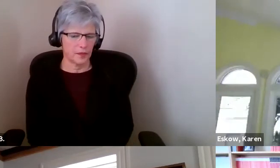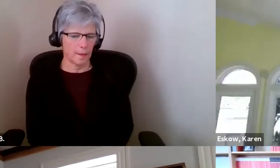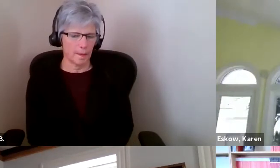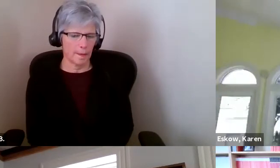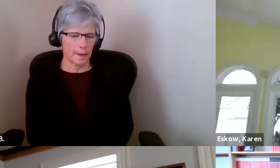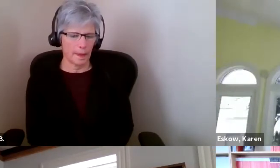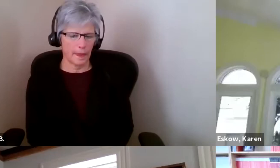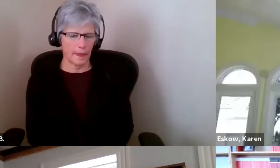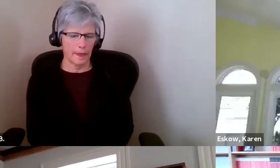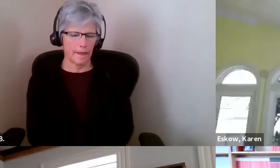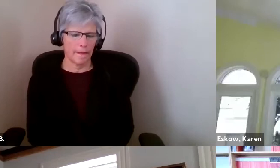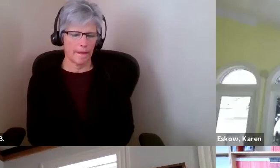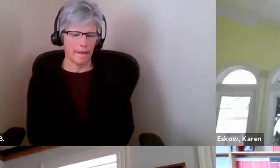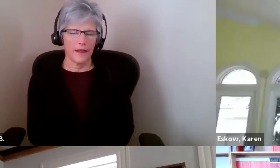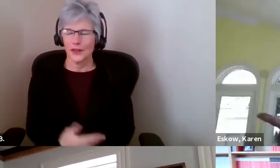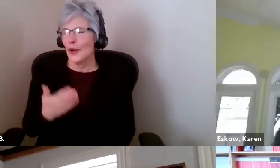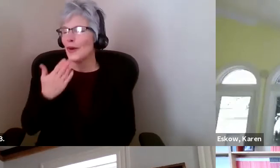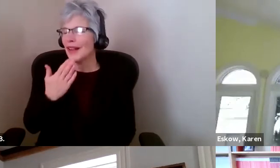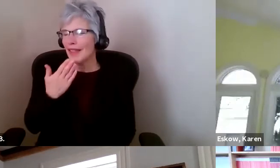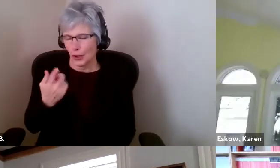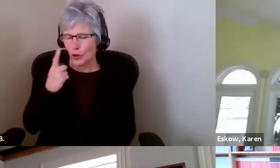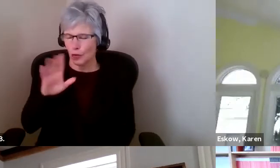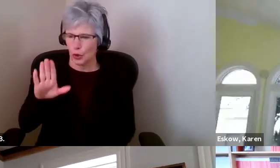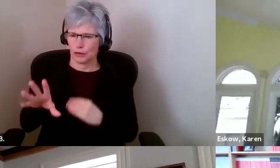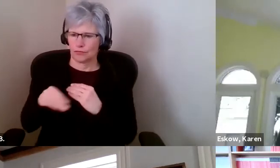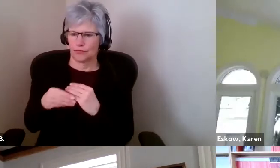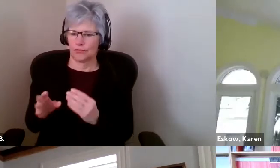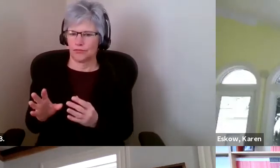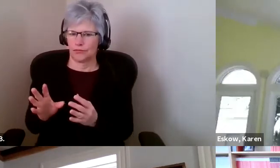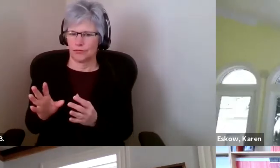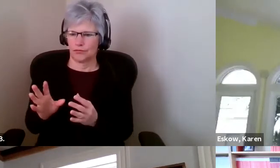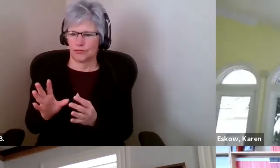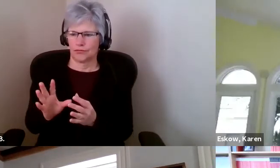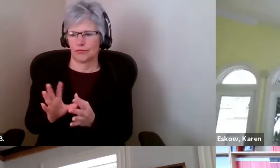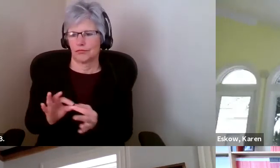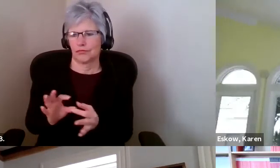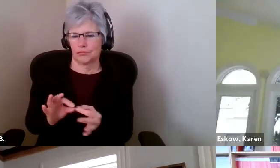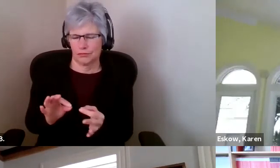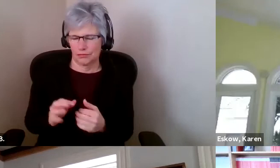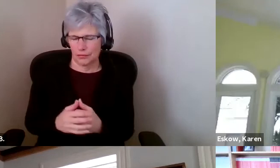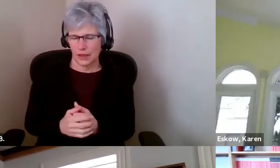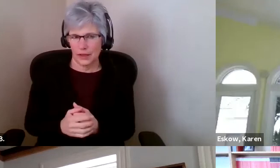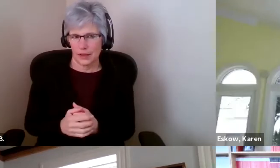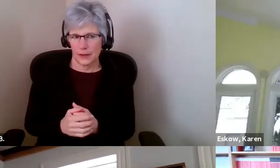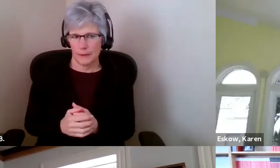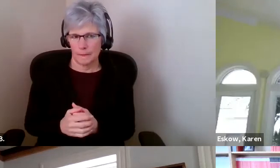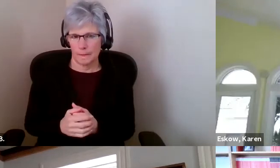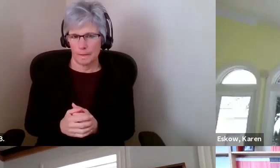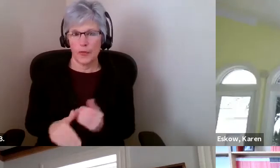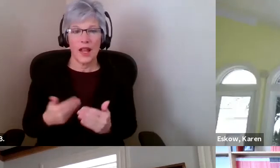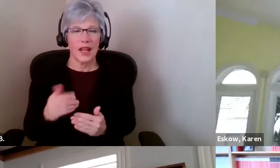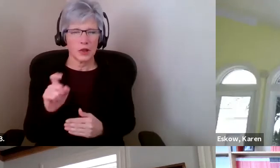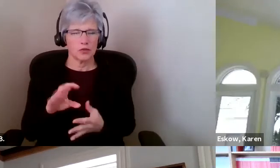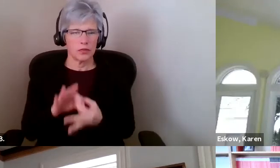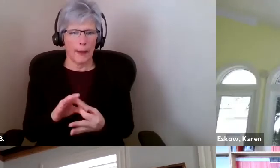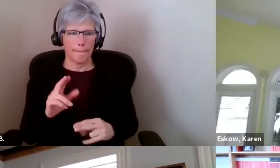And thank you for the response. That's the other comment here. Another question about the building, and for those of you who